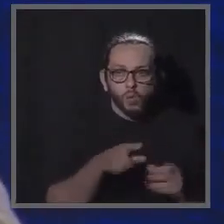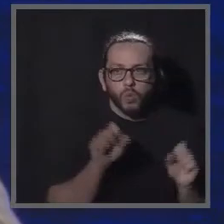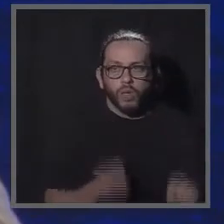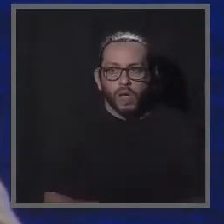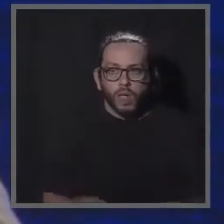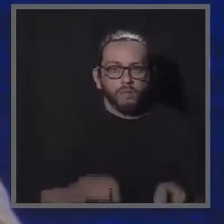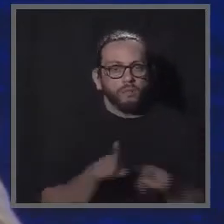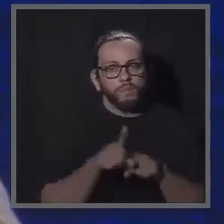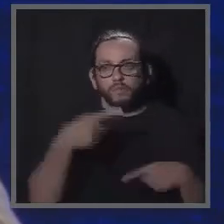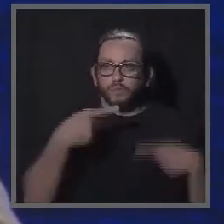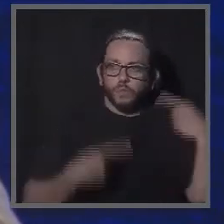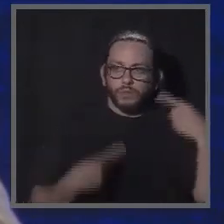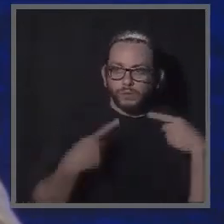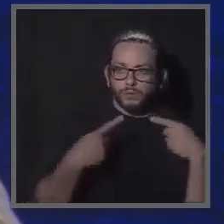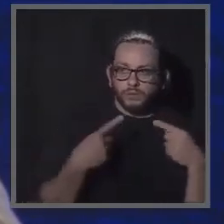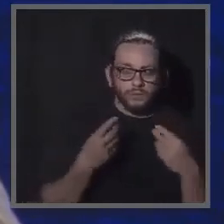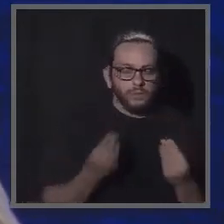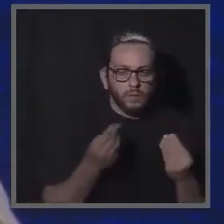So